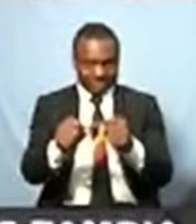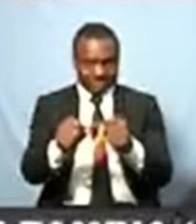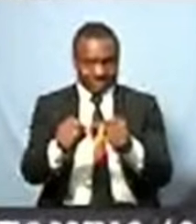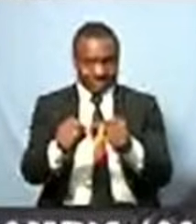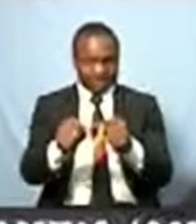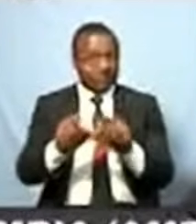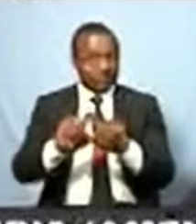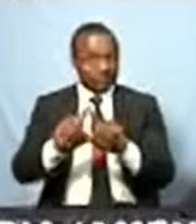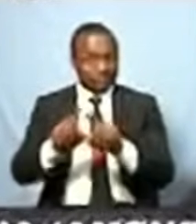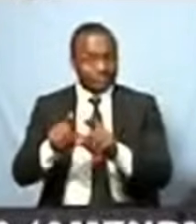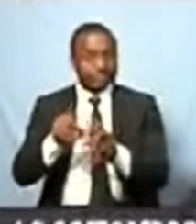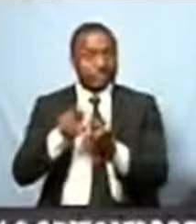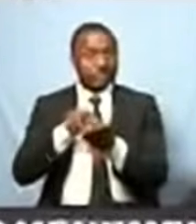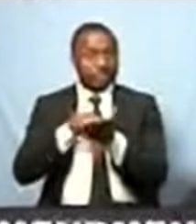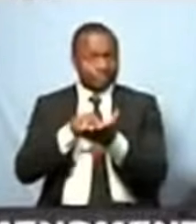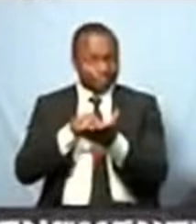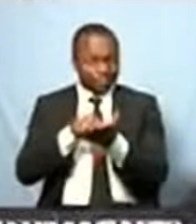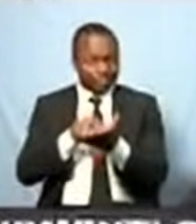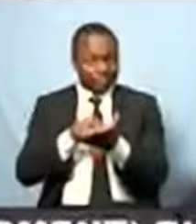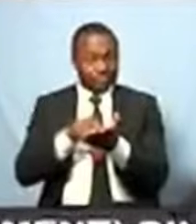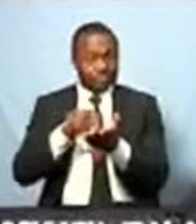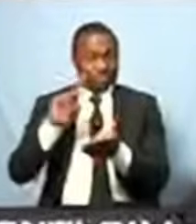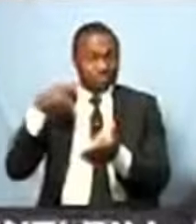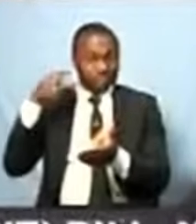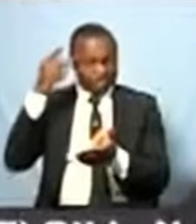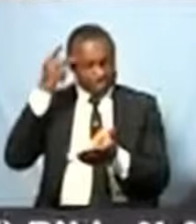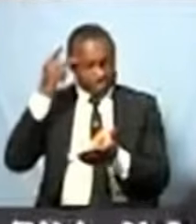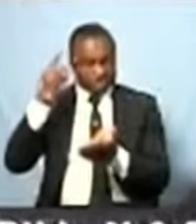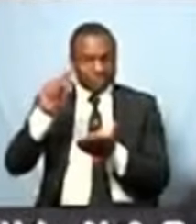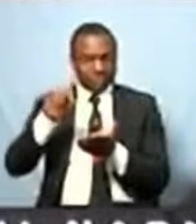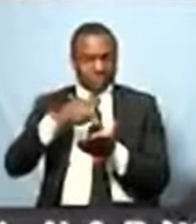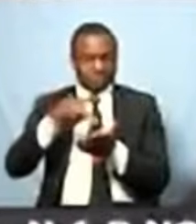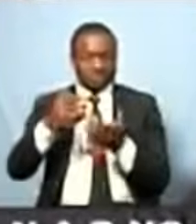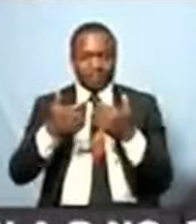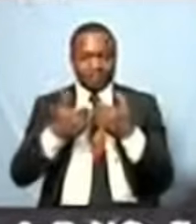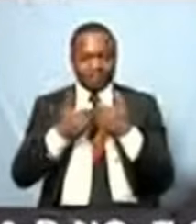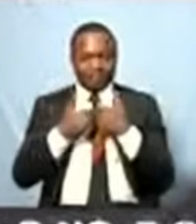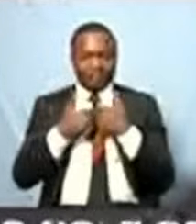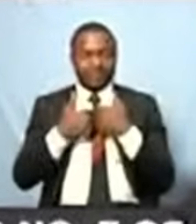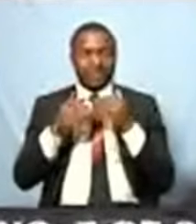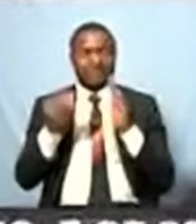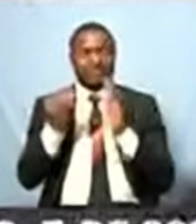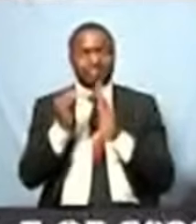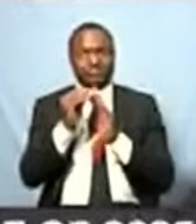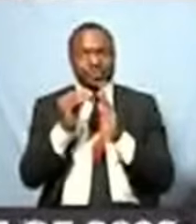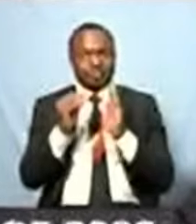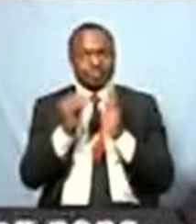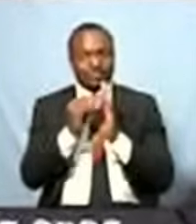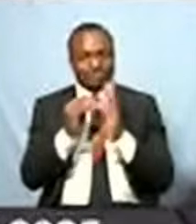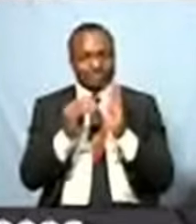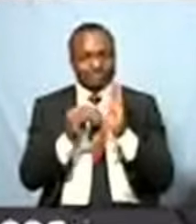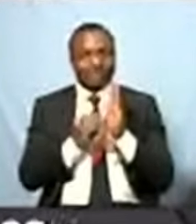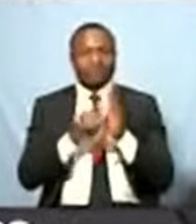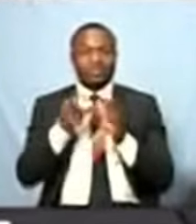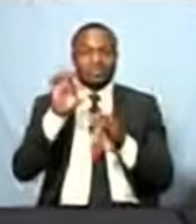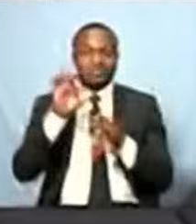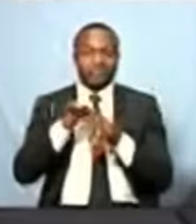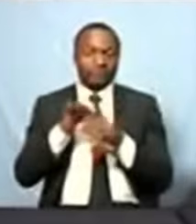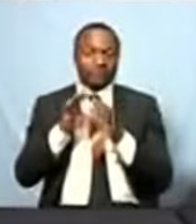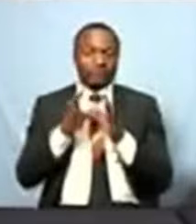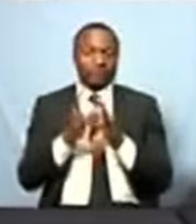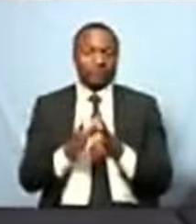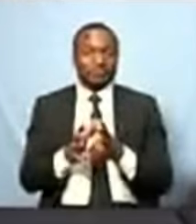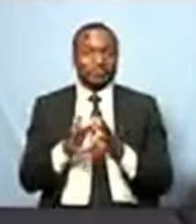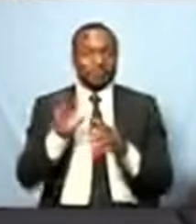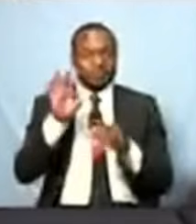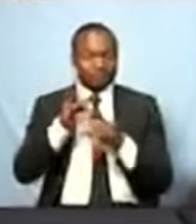proportional representation, where parties would have their lists and voters would vote for